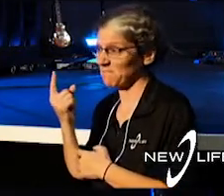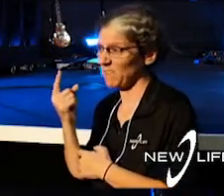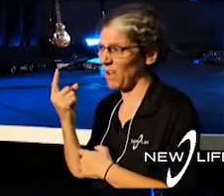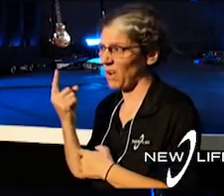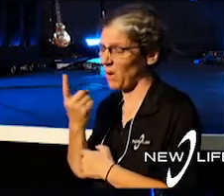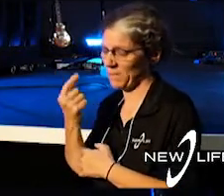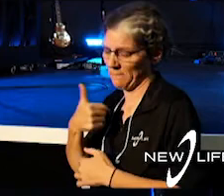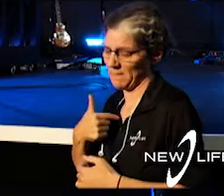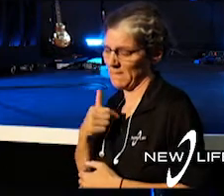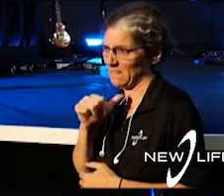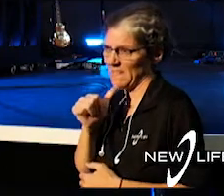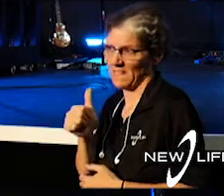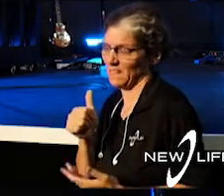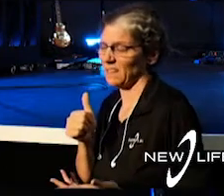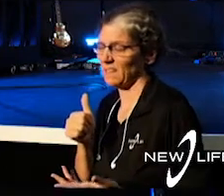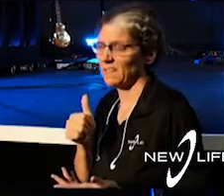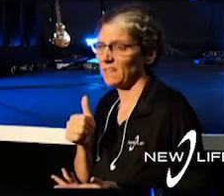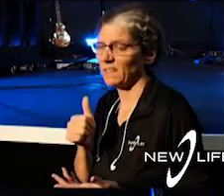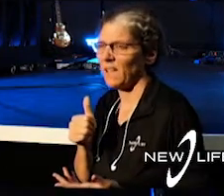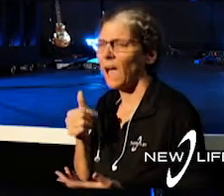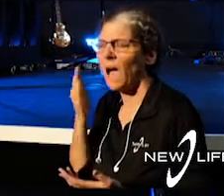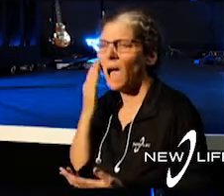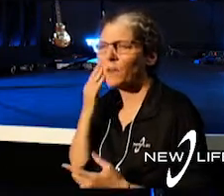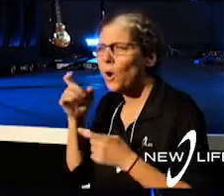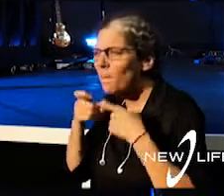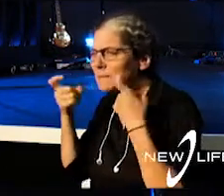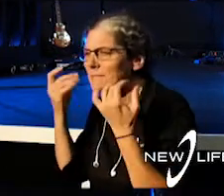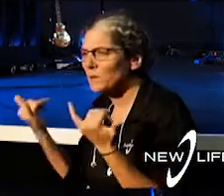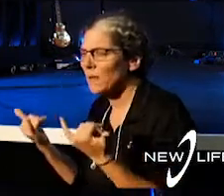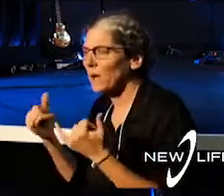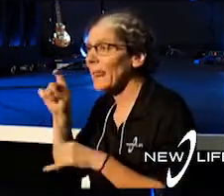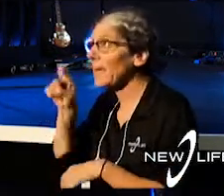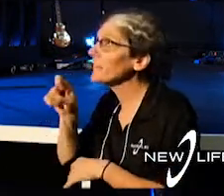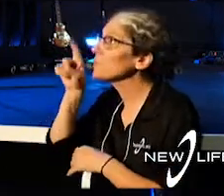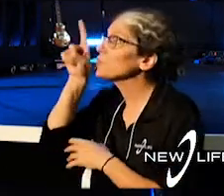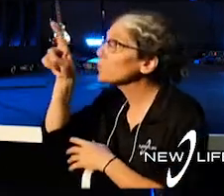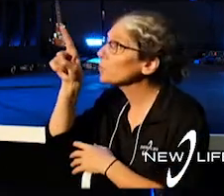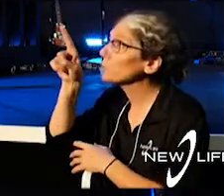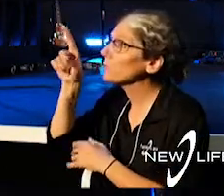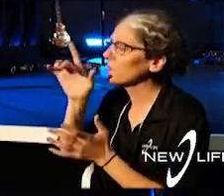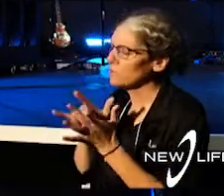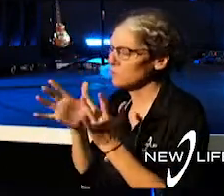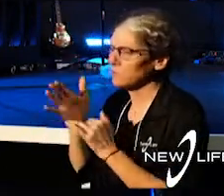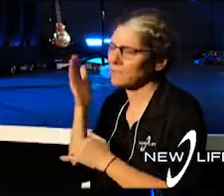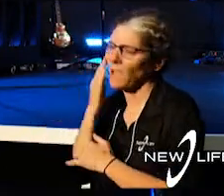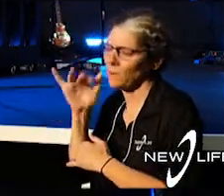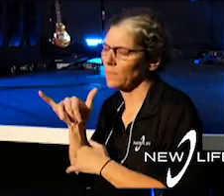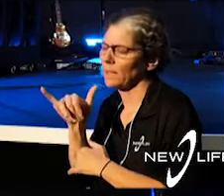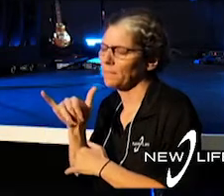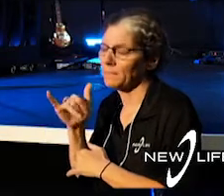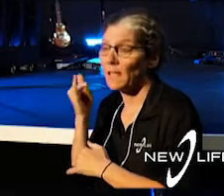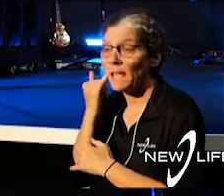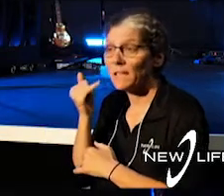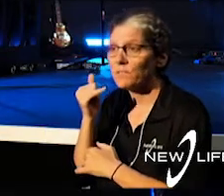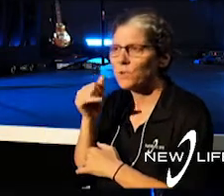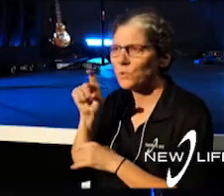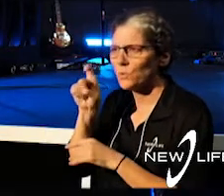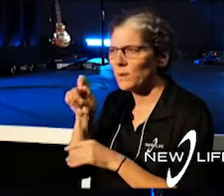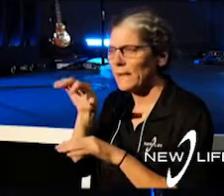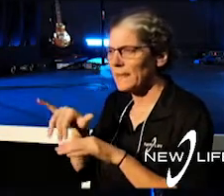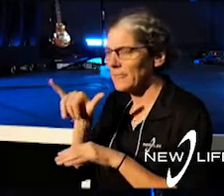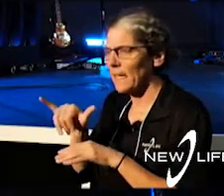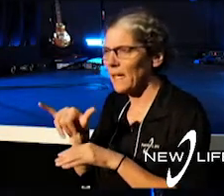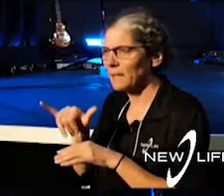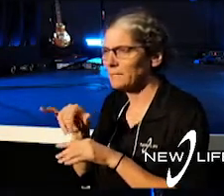anymore. I understand that I'm a sinner in need of a Savior. And if that's you, we would love to talk to you afterward. Maybe you